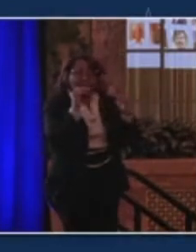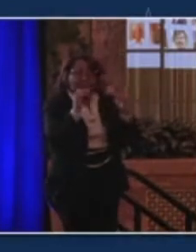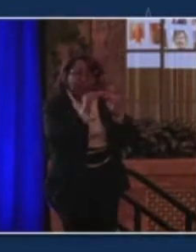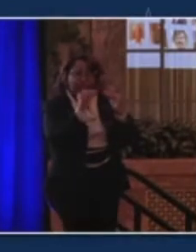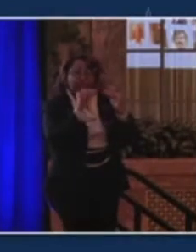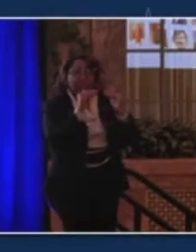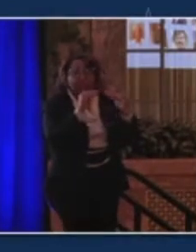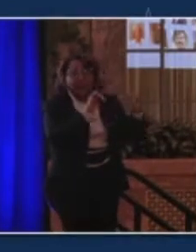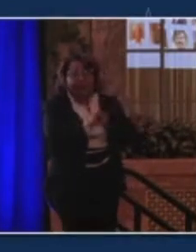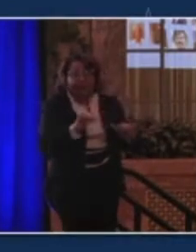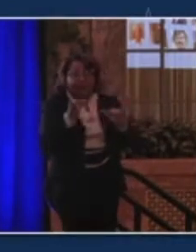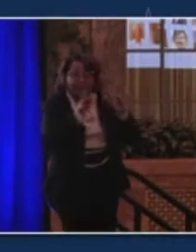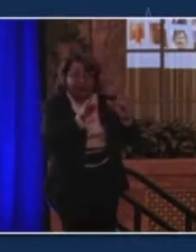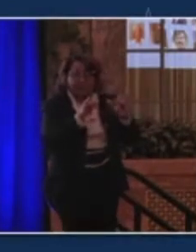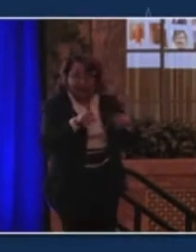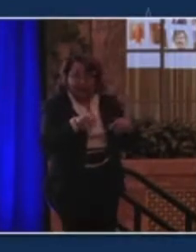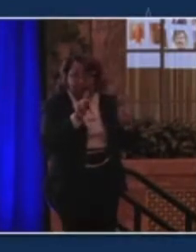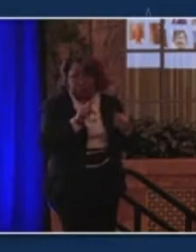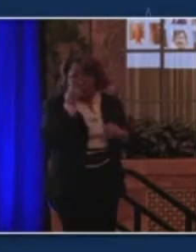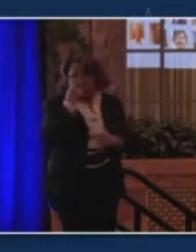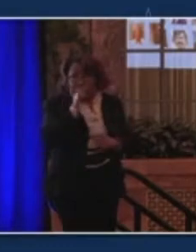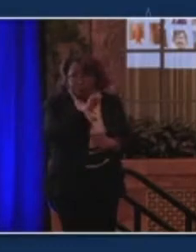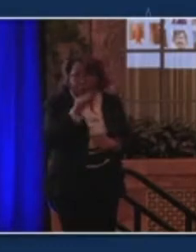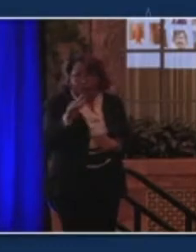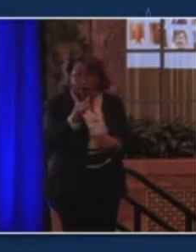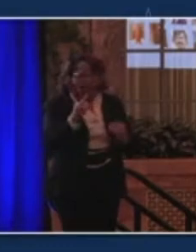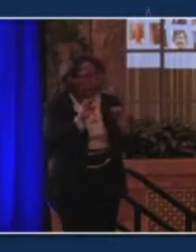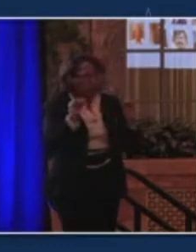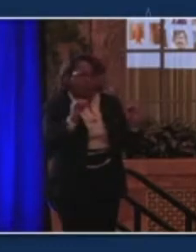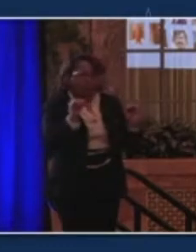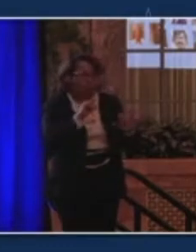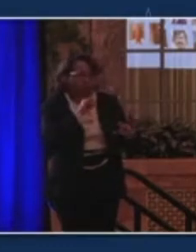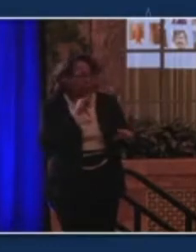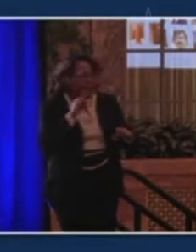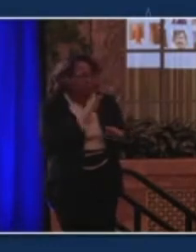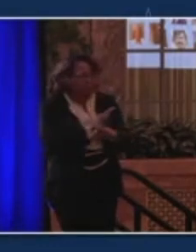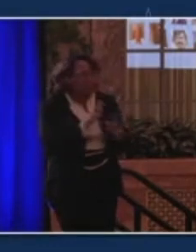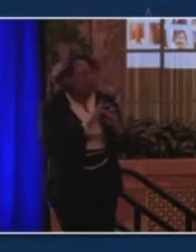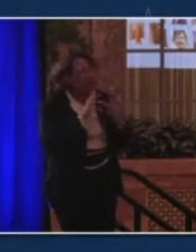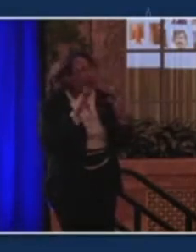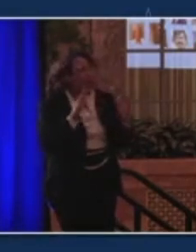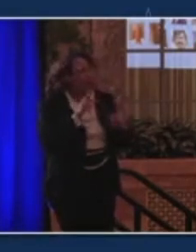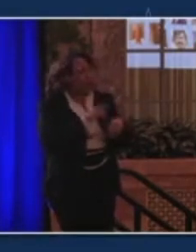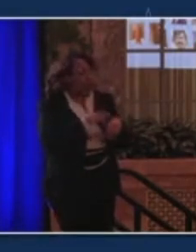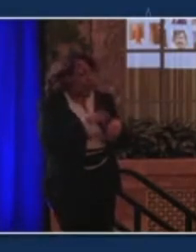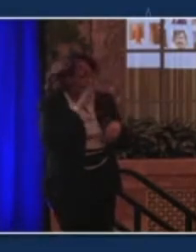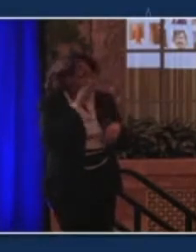opportunity for all. None of us can guarantee how much time we have on this